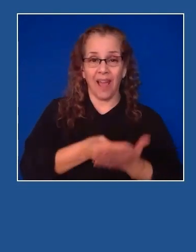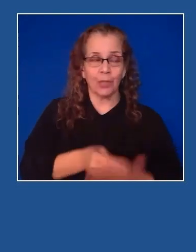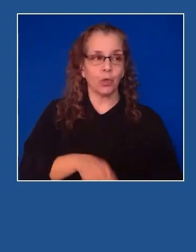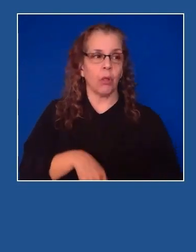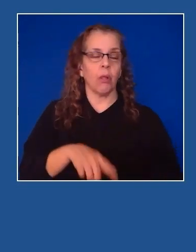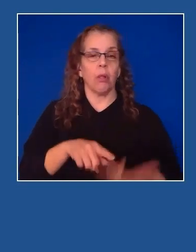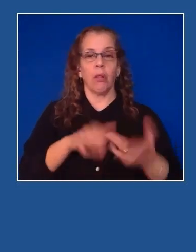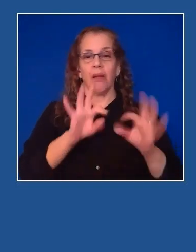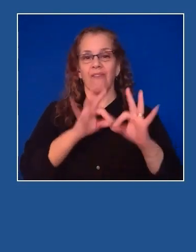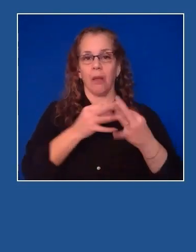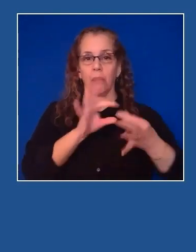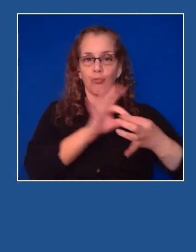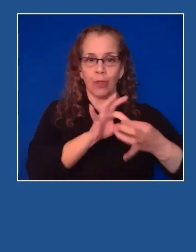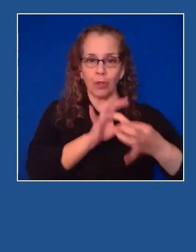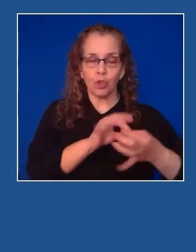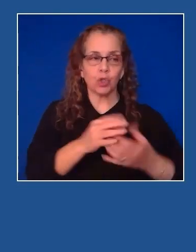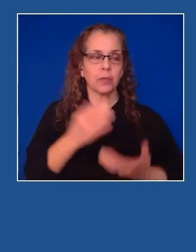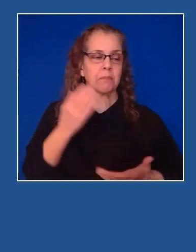do with